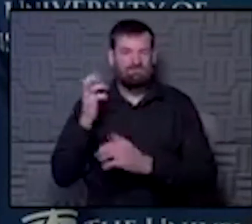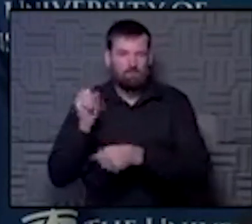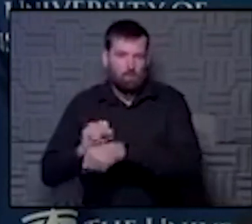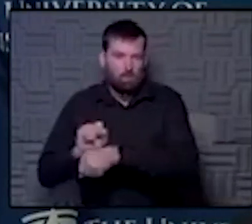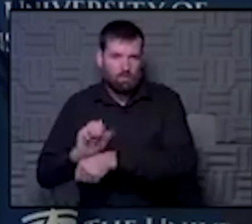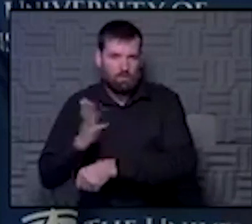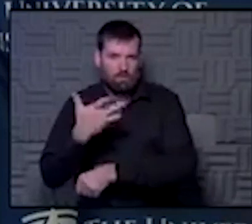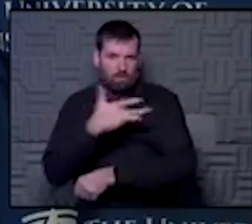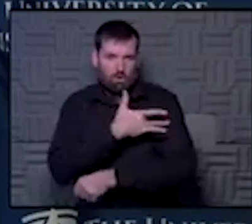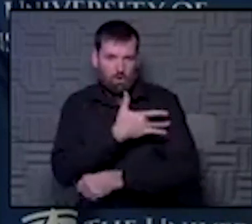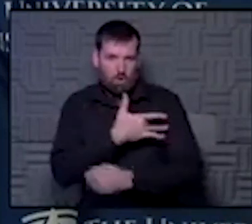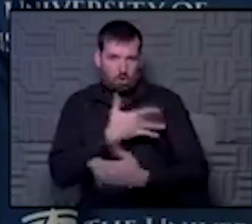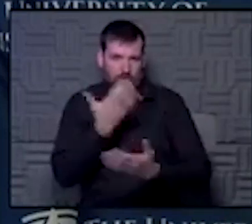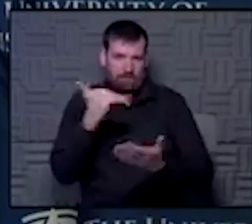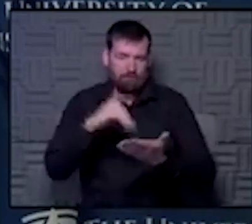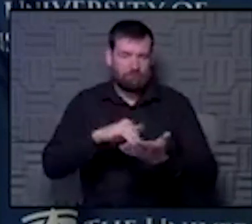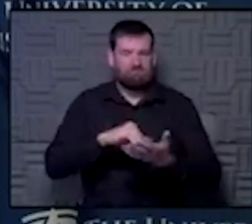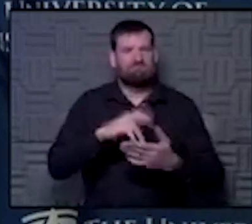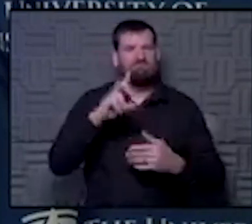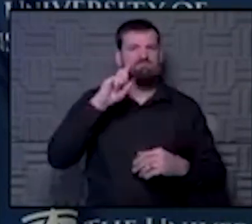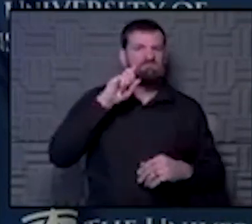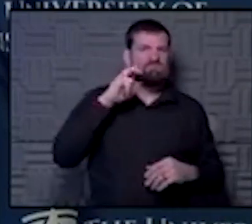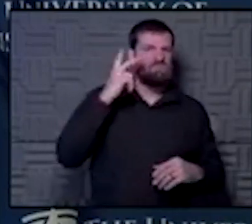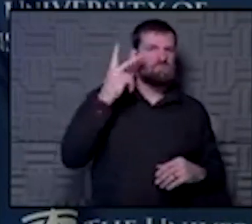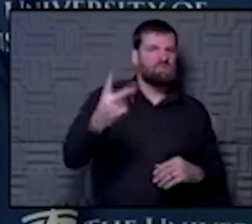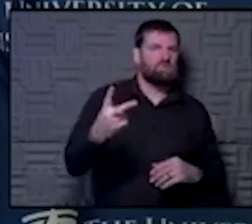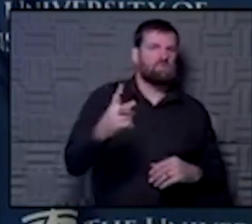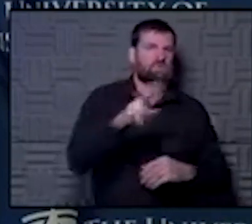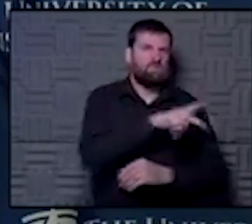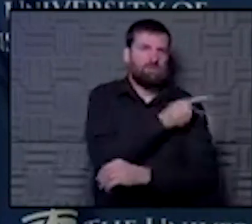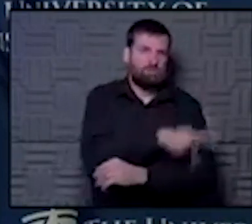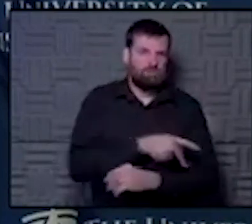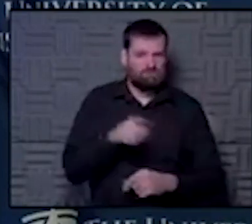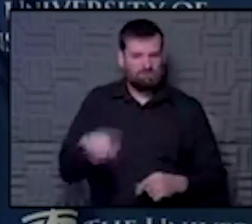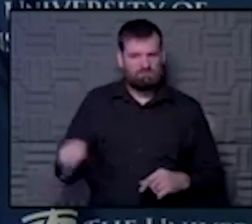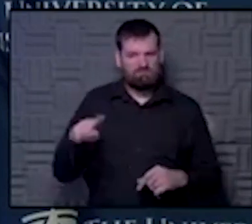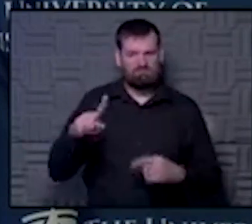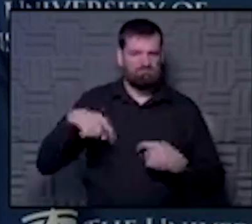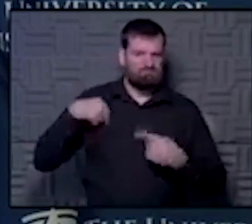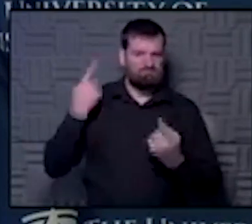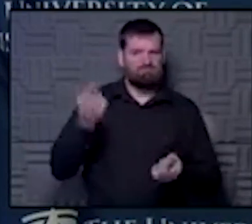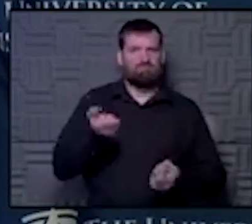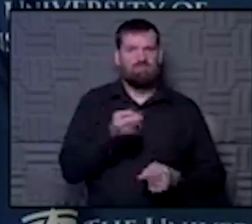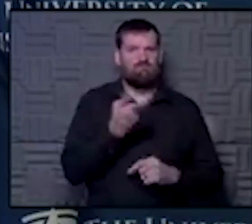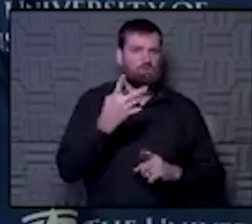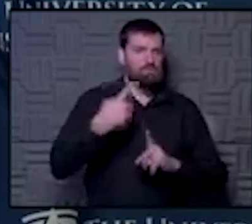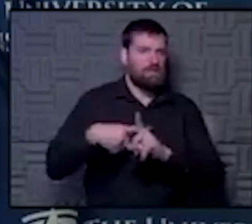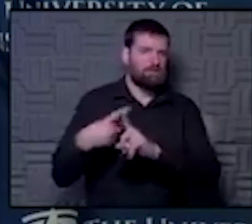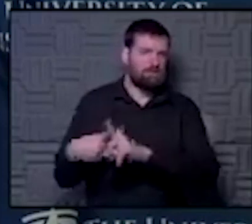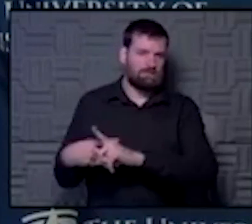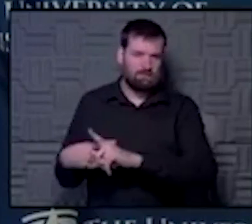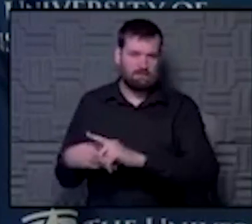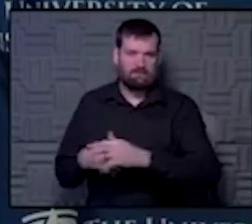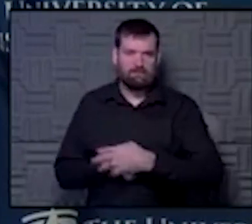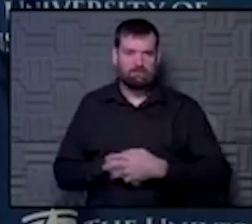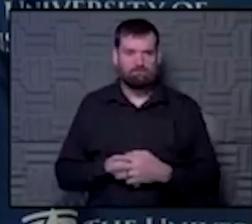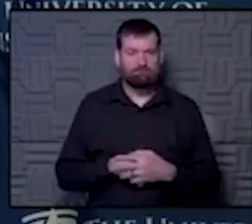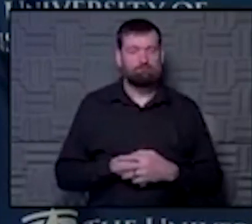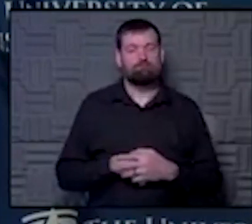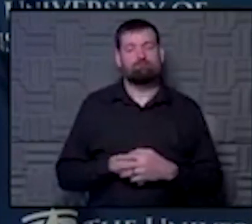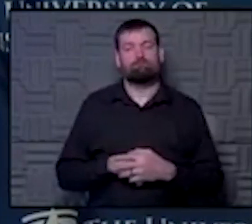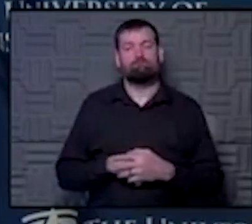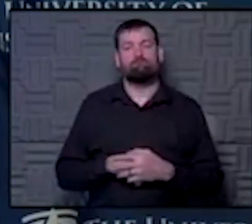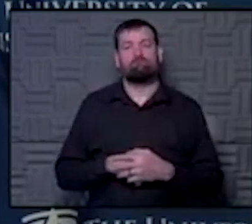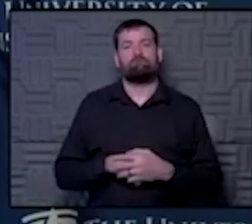probably handled 2 ECMO patients in the last couple of months. And, you know, we